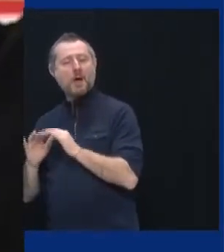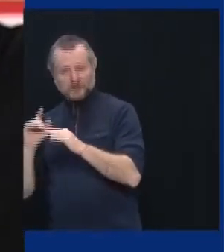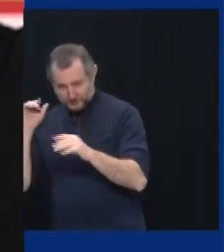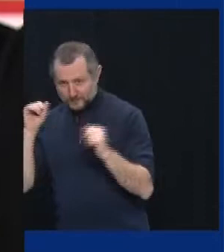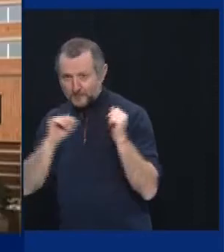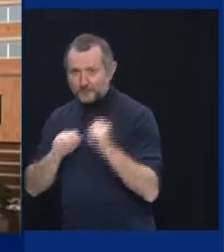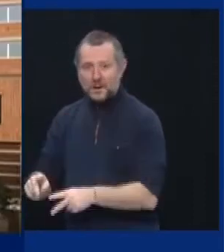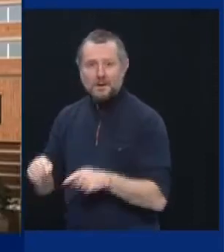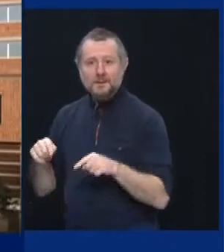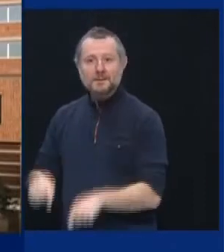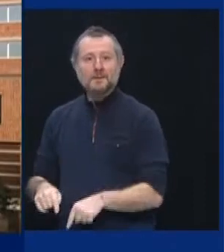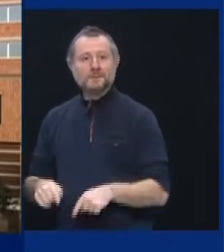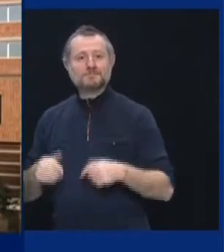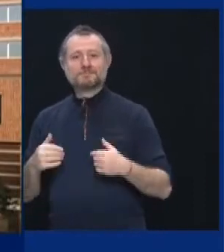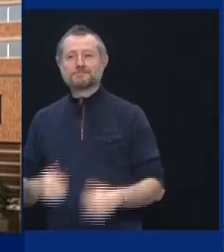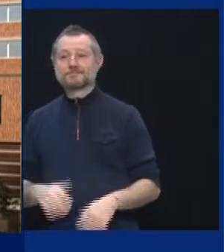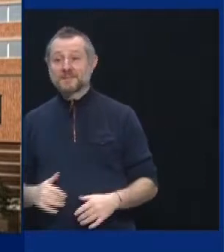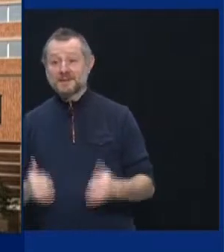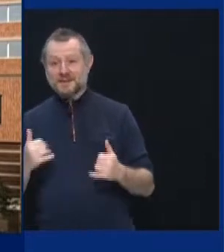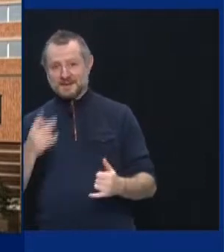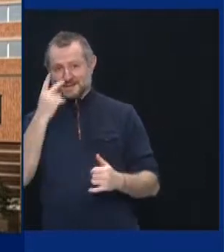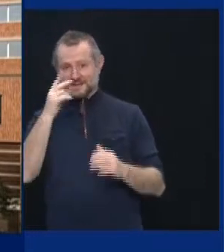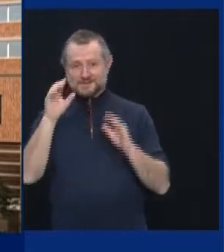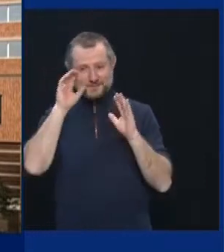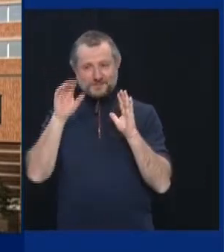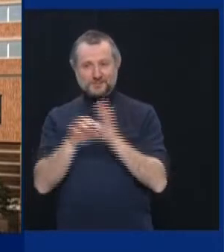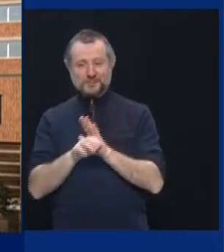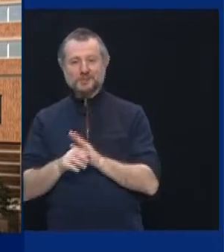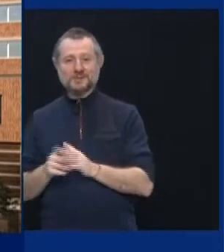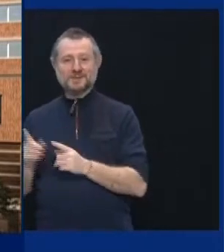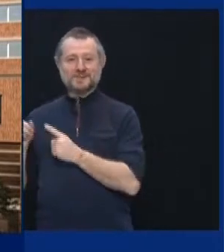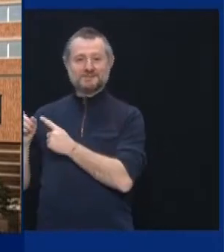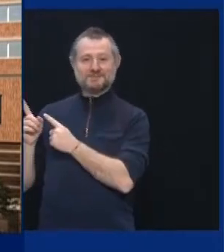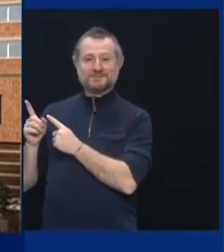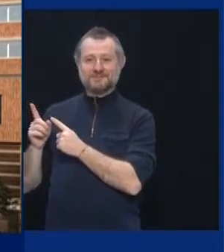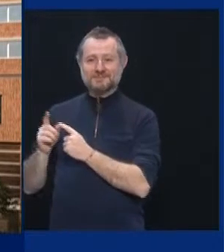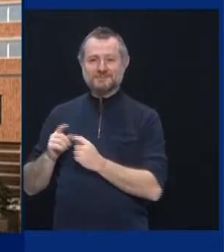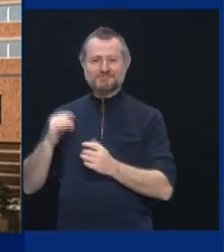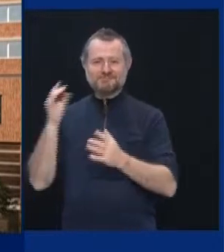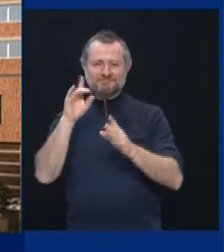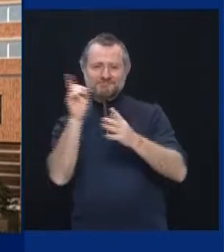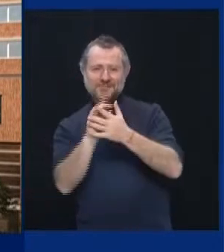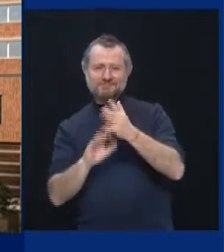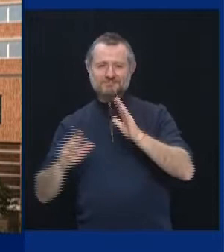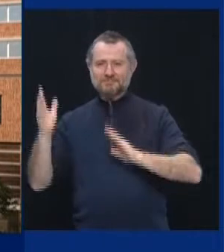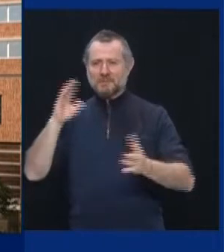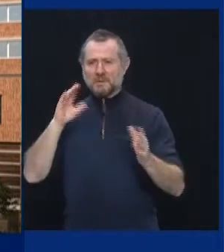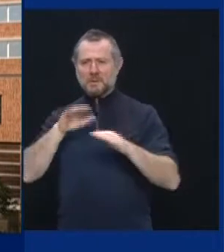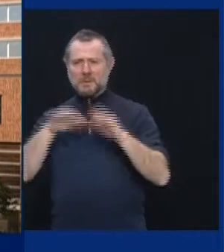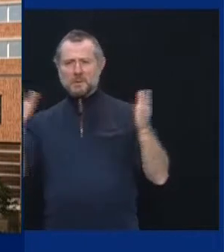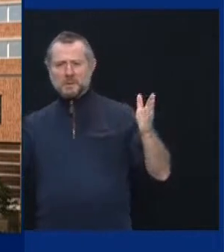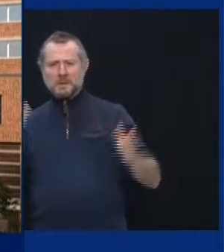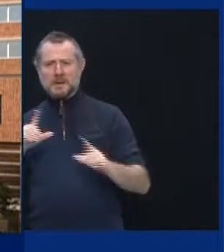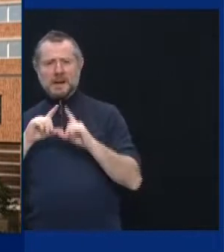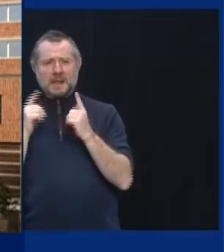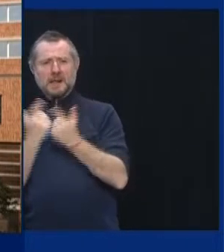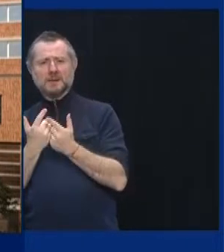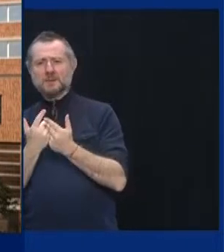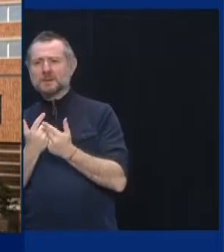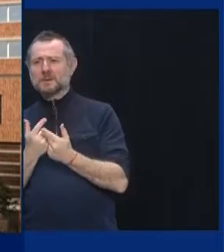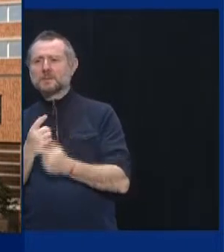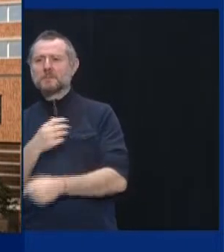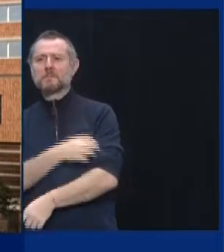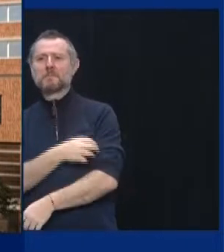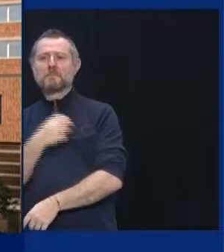That's a picture of the rendering of the new center, the Urban League Empowerment Center. It is going to be a headquarters. It's going to